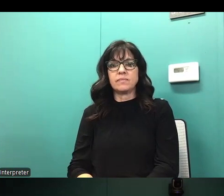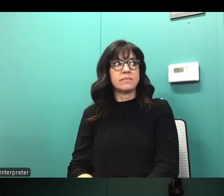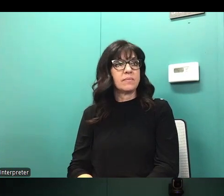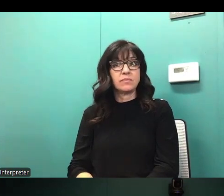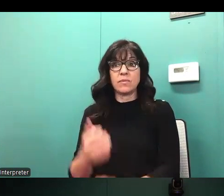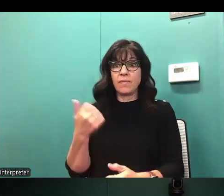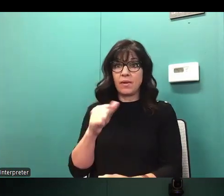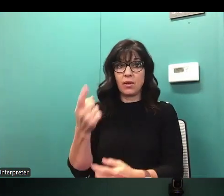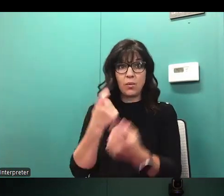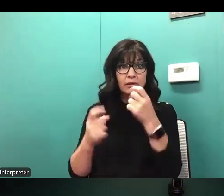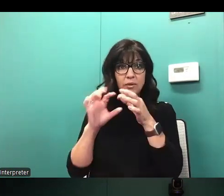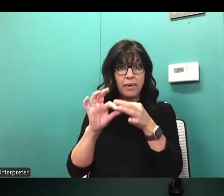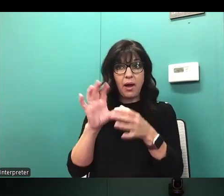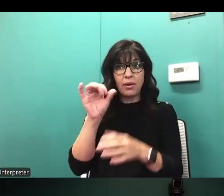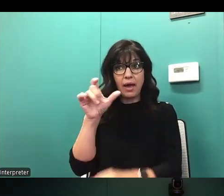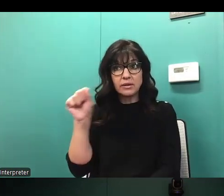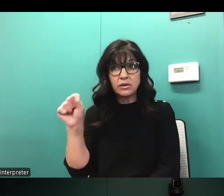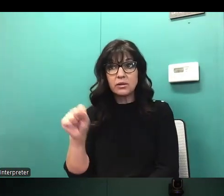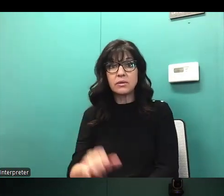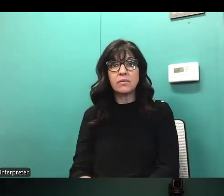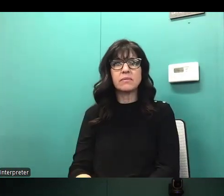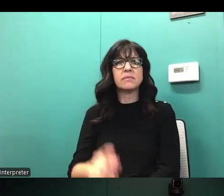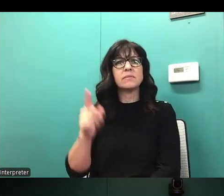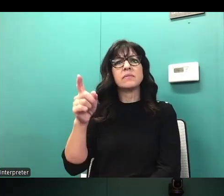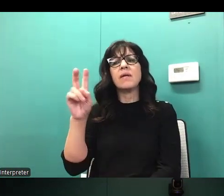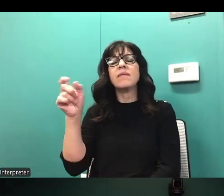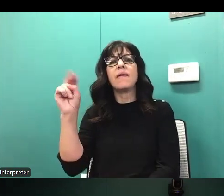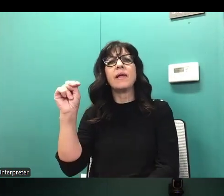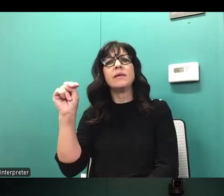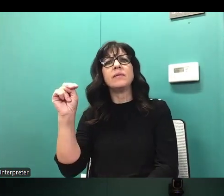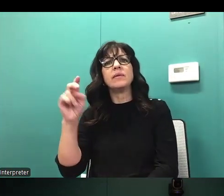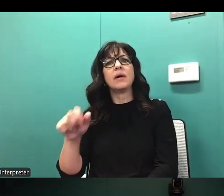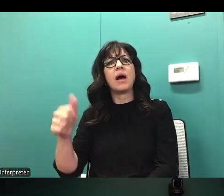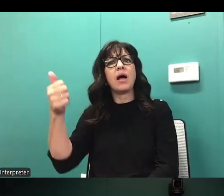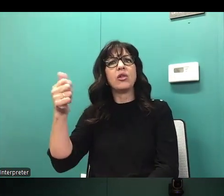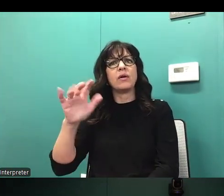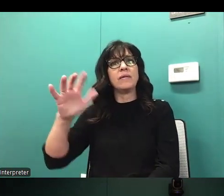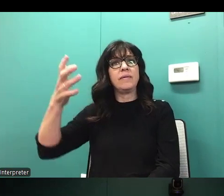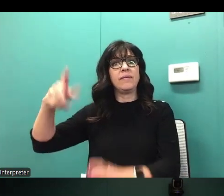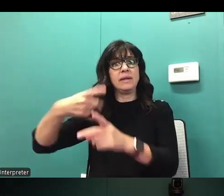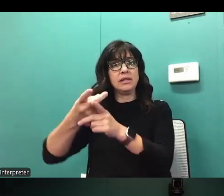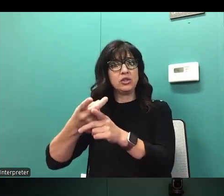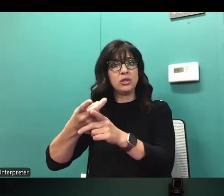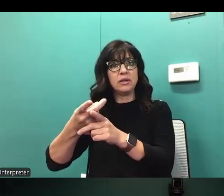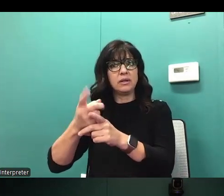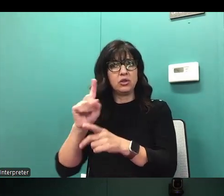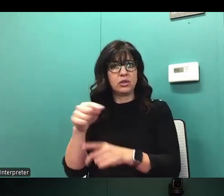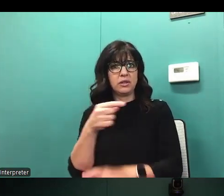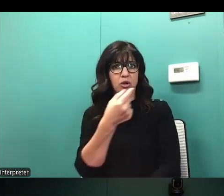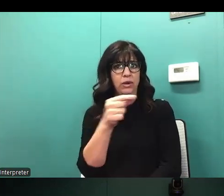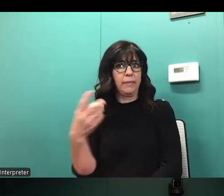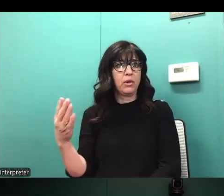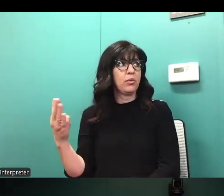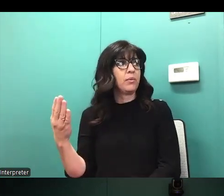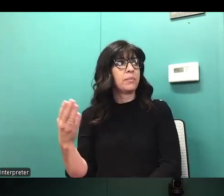guys have any questions about castles or anything? Are there other 5th editions besides just the green and blue?